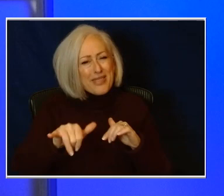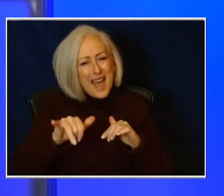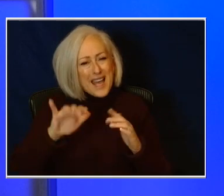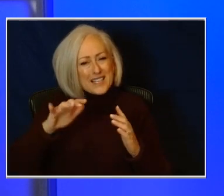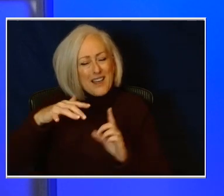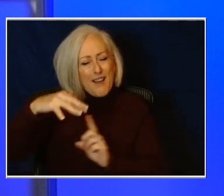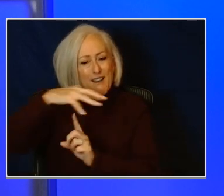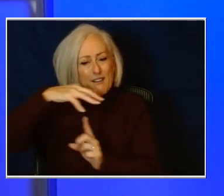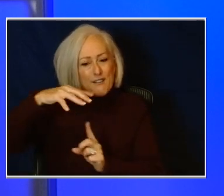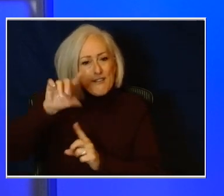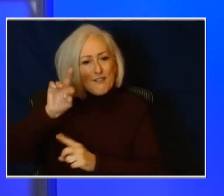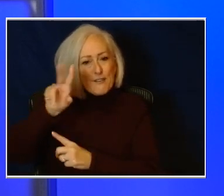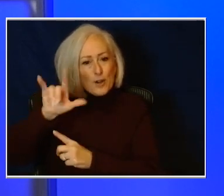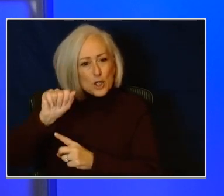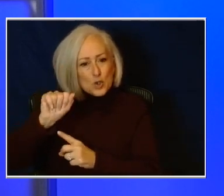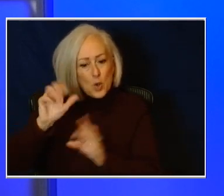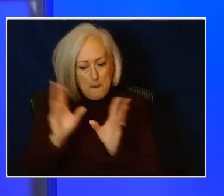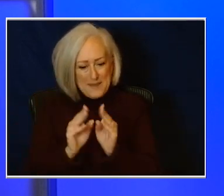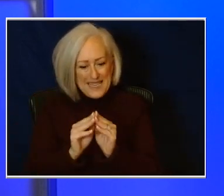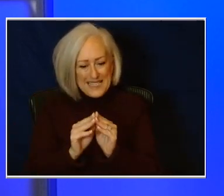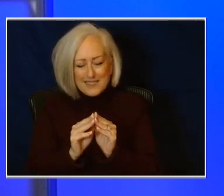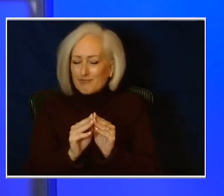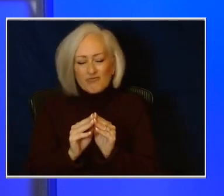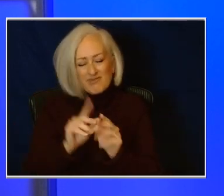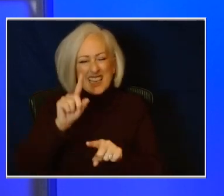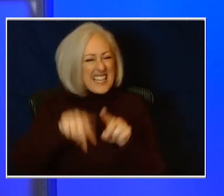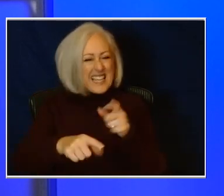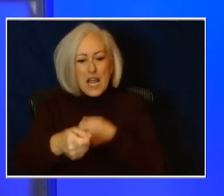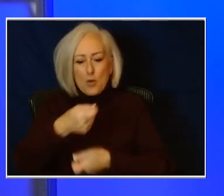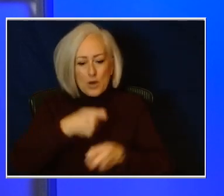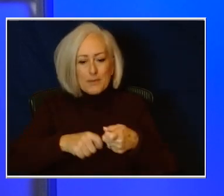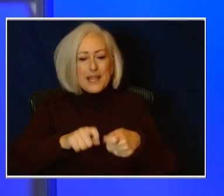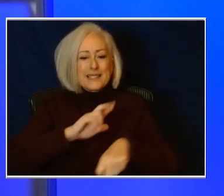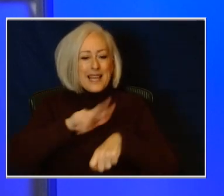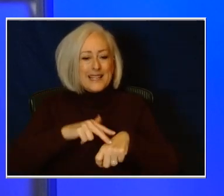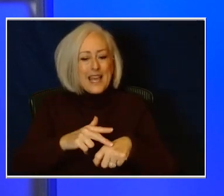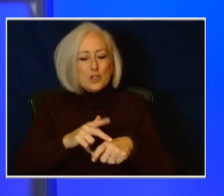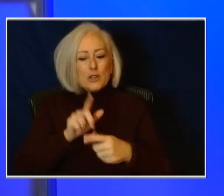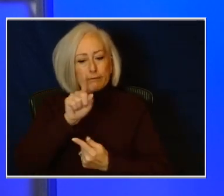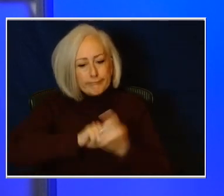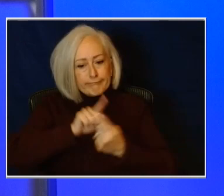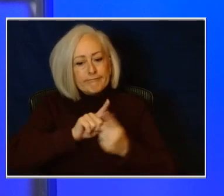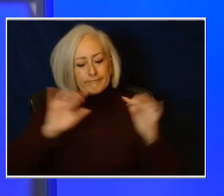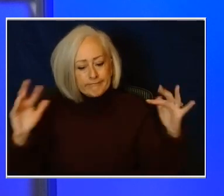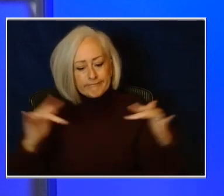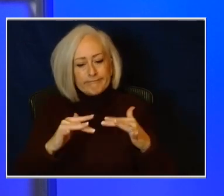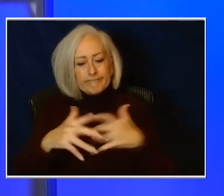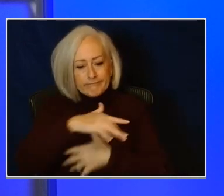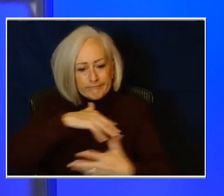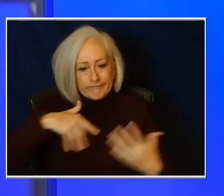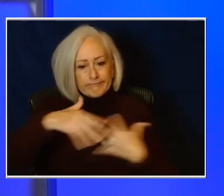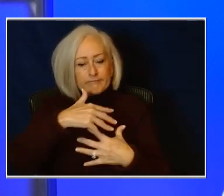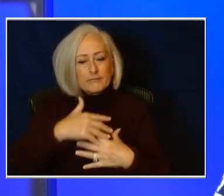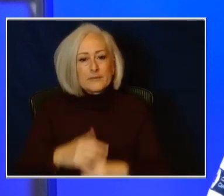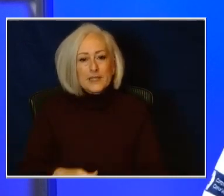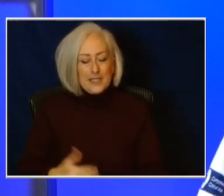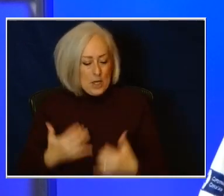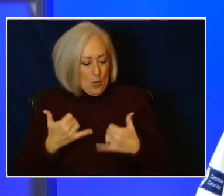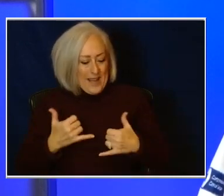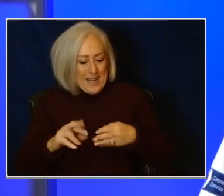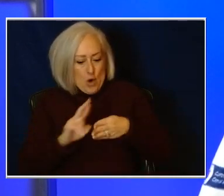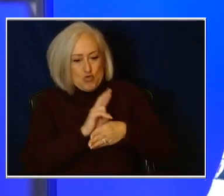getting together naturally. So for example, I was thinking about this recently. We were doing residency interviews, and there